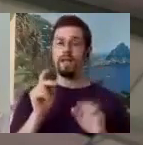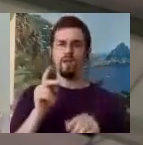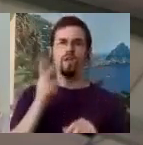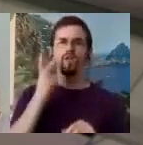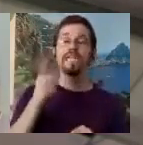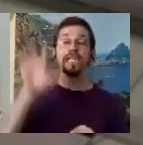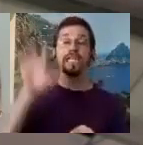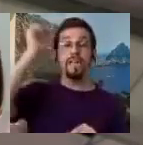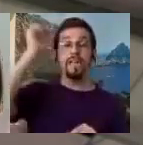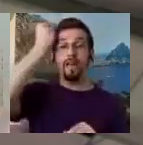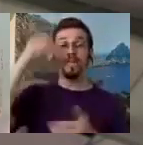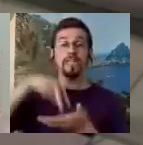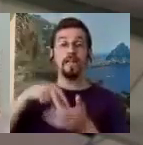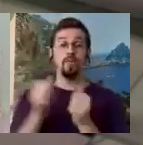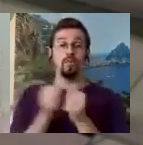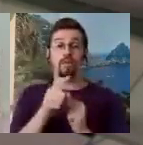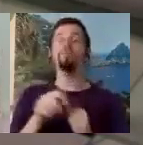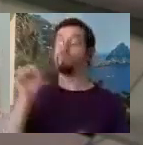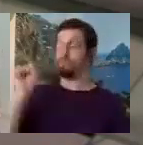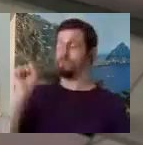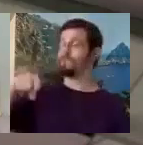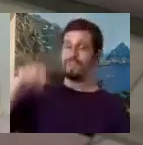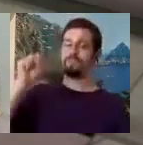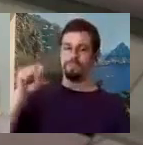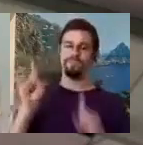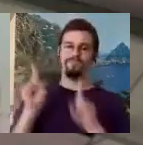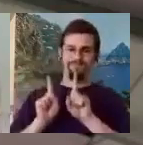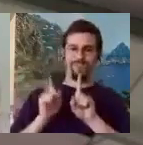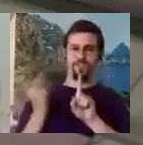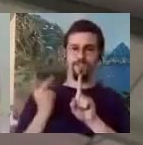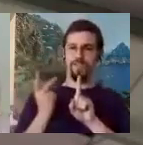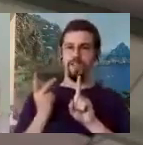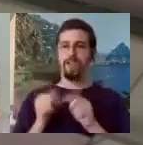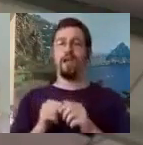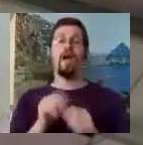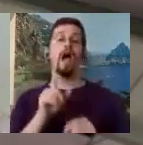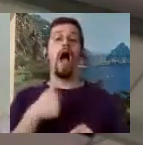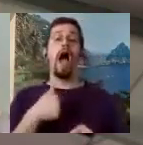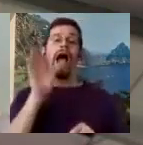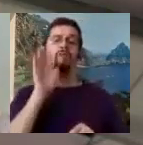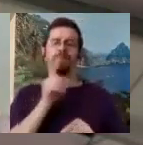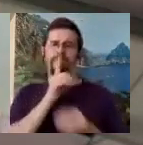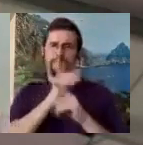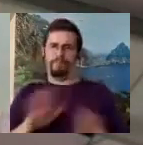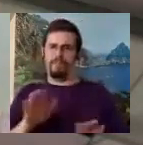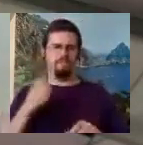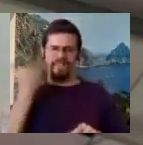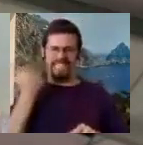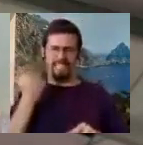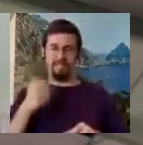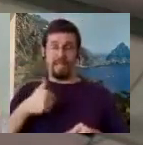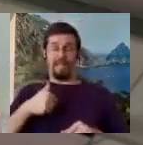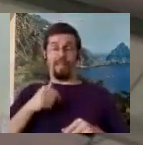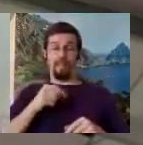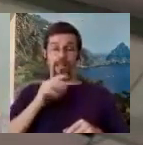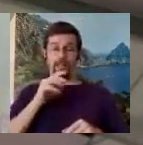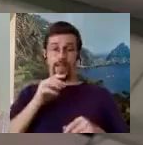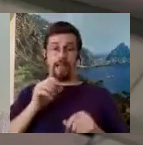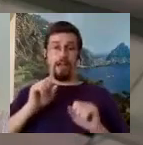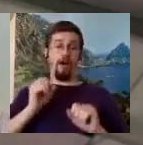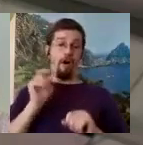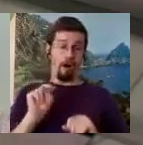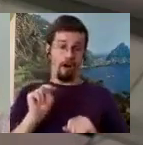Well, it's important to note quickly that there are photos there of Stefan Bowerman. So let's go back to where we were,